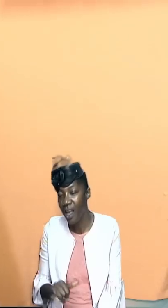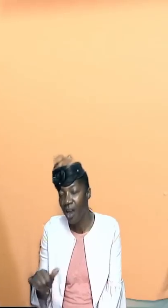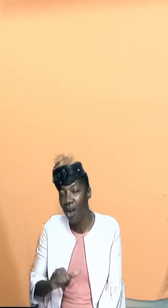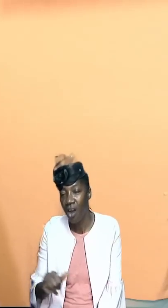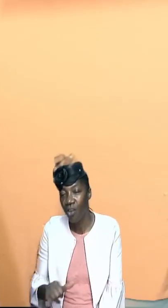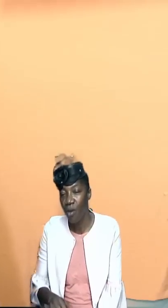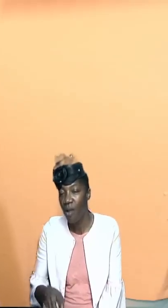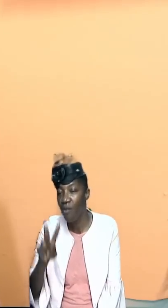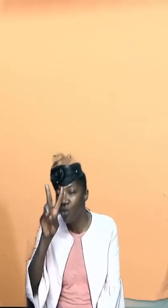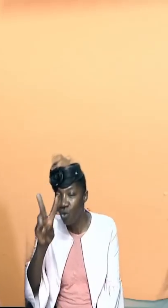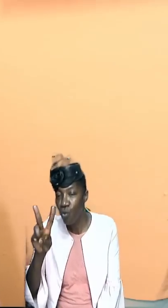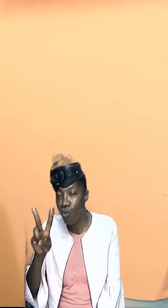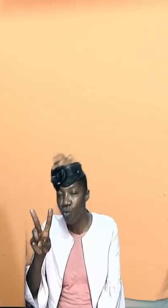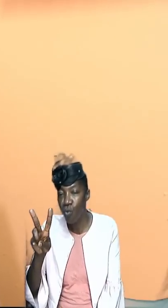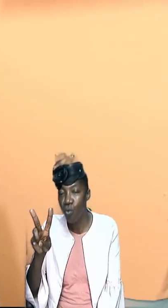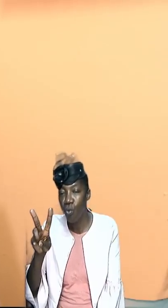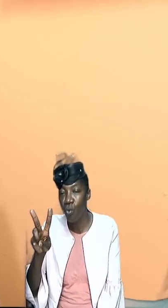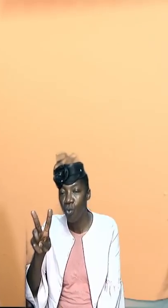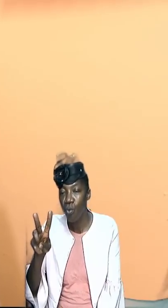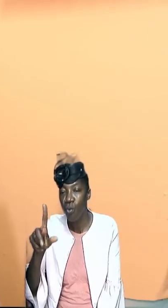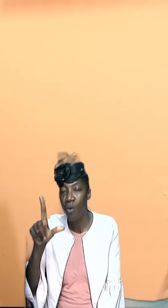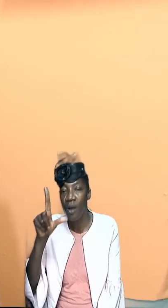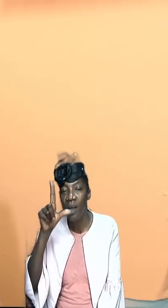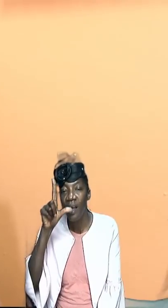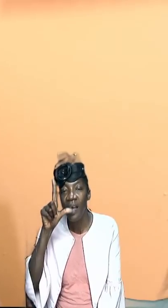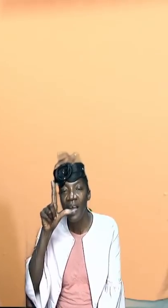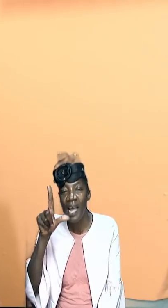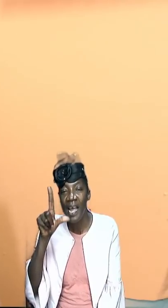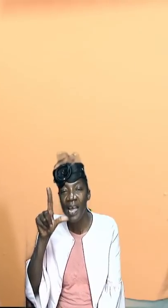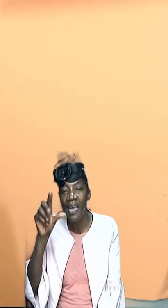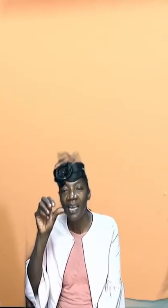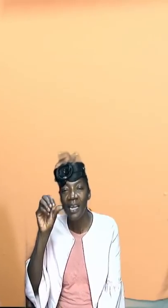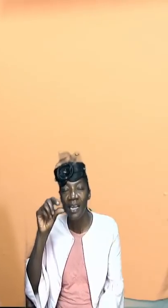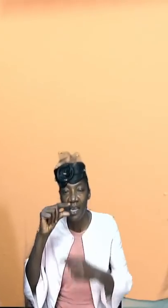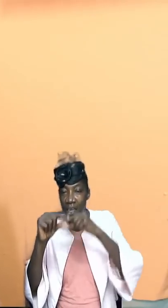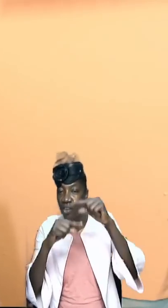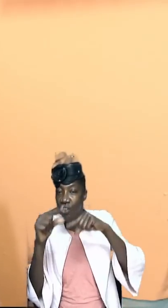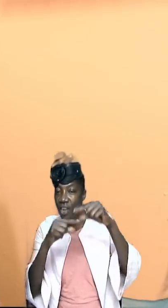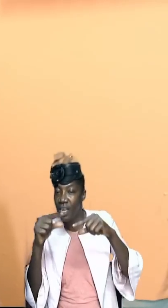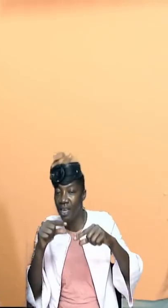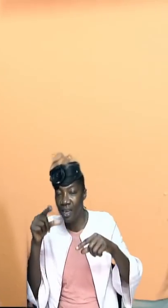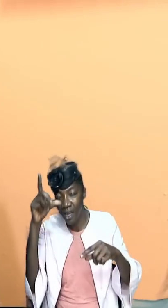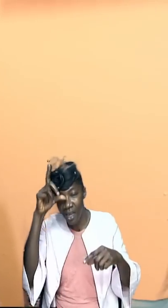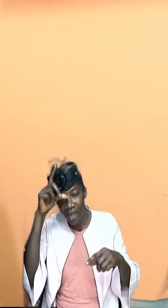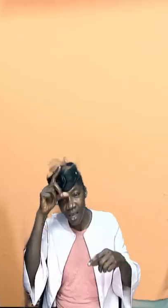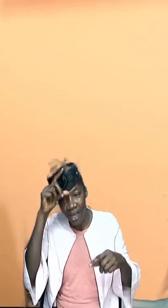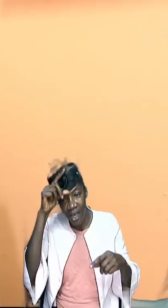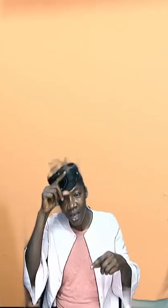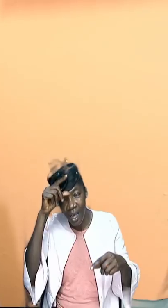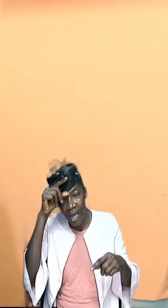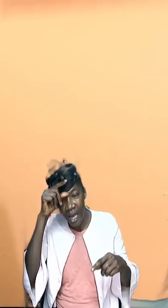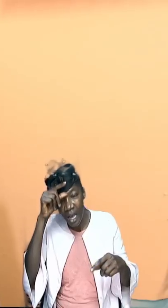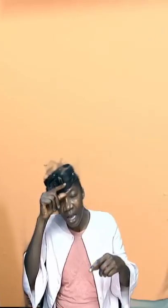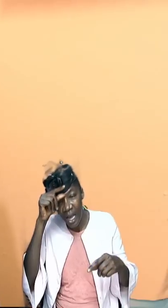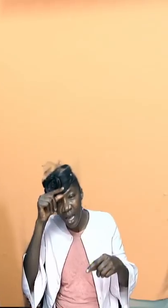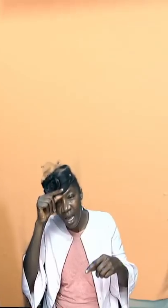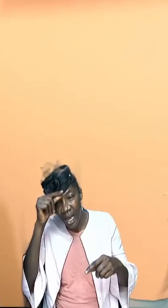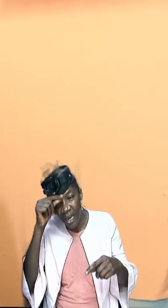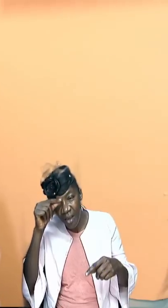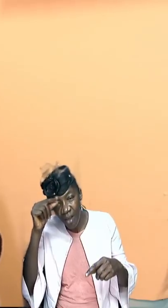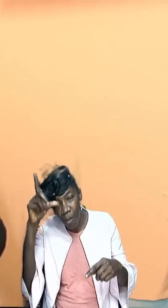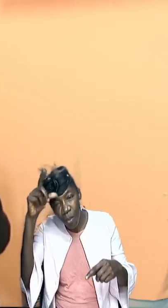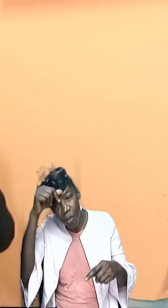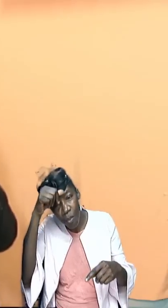L genes and is a boy. You're going to have a boy now with two L genes. When he's